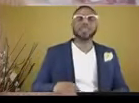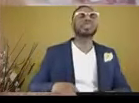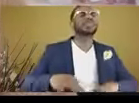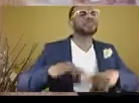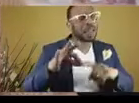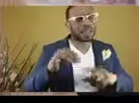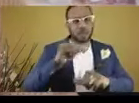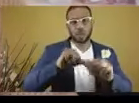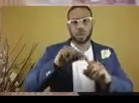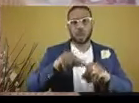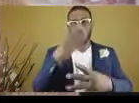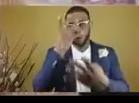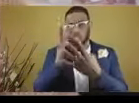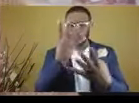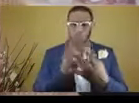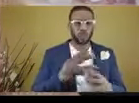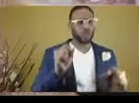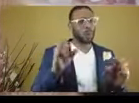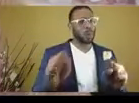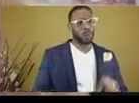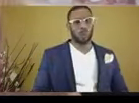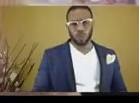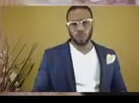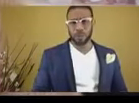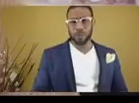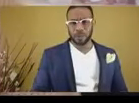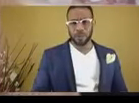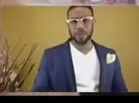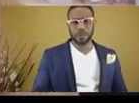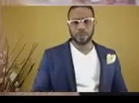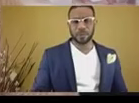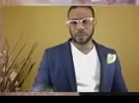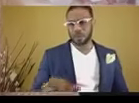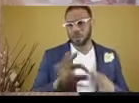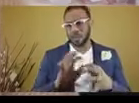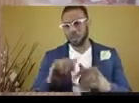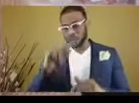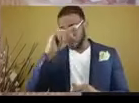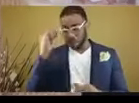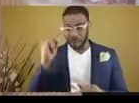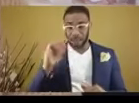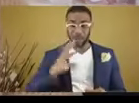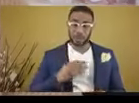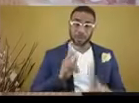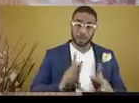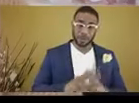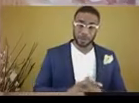around incarceration in relationship to Black trans people.